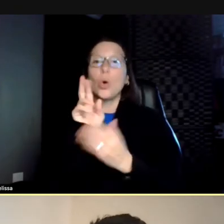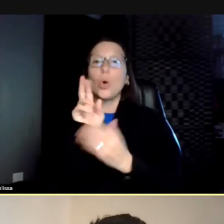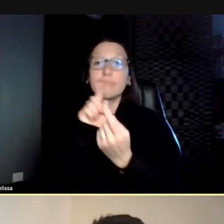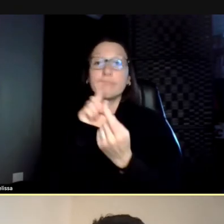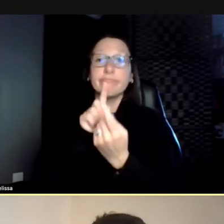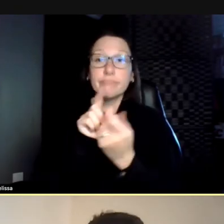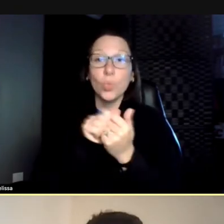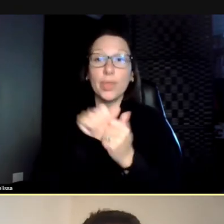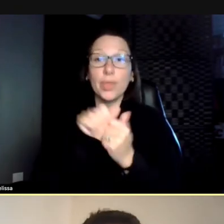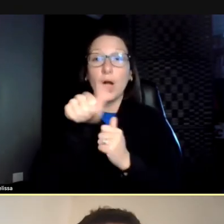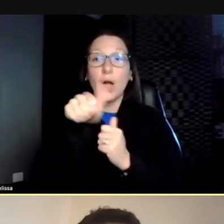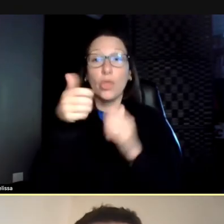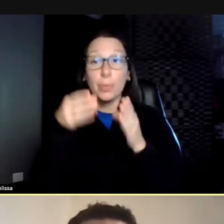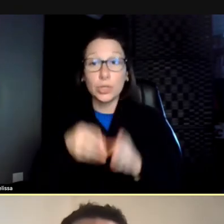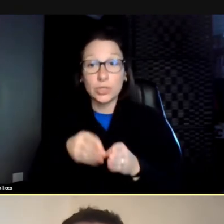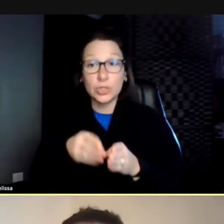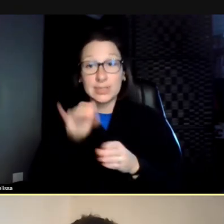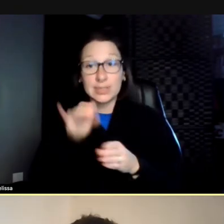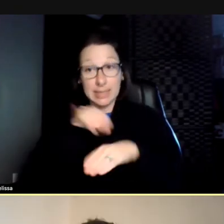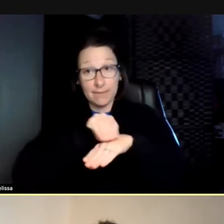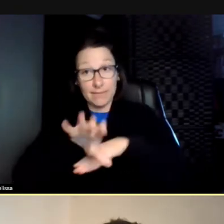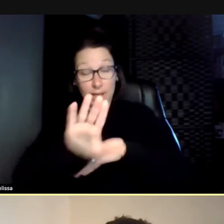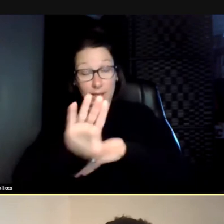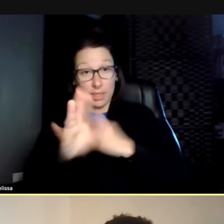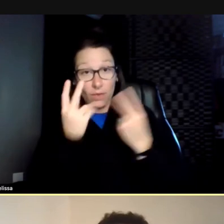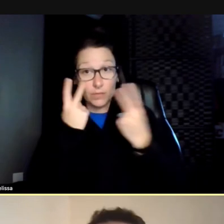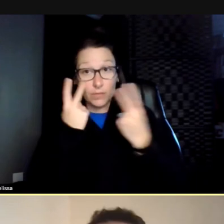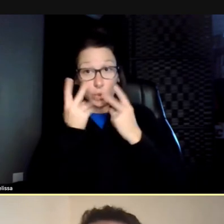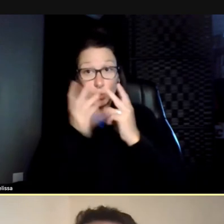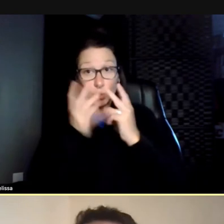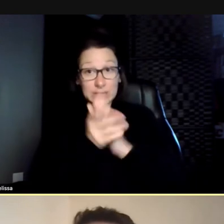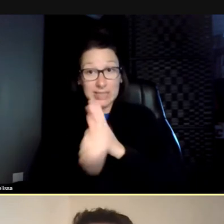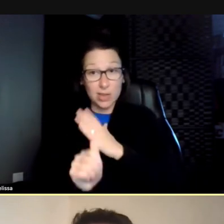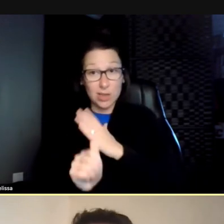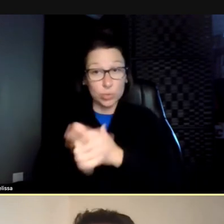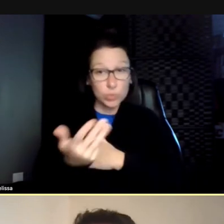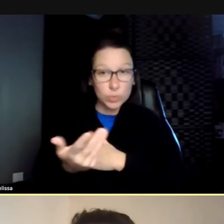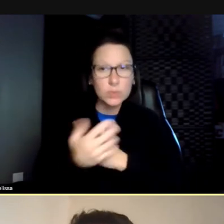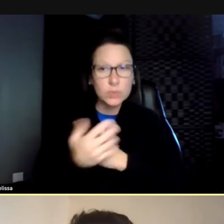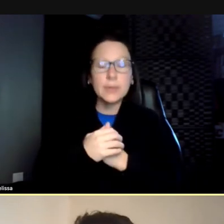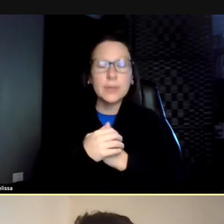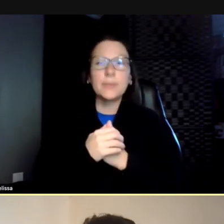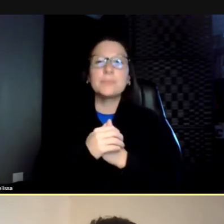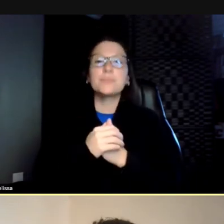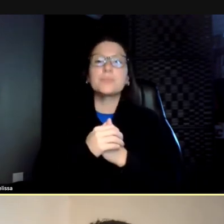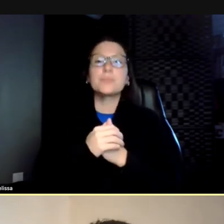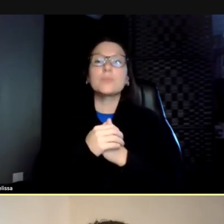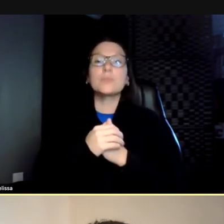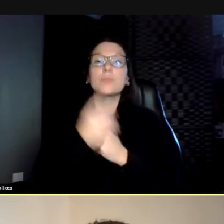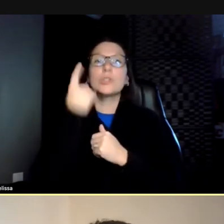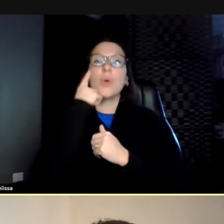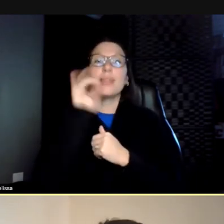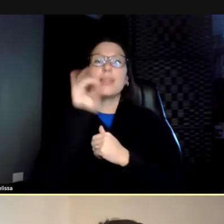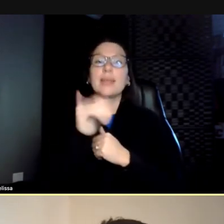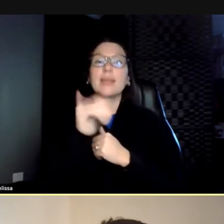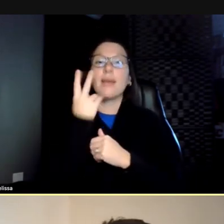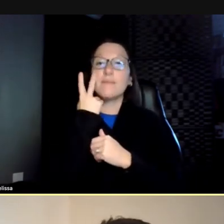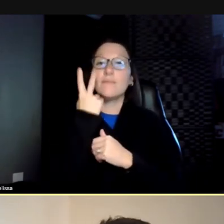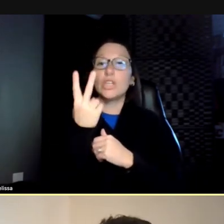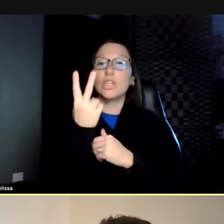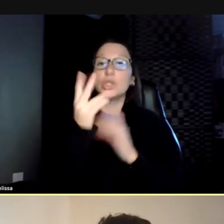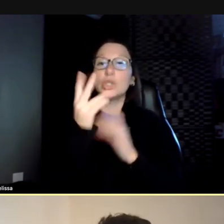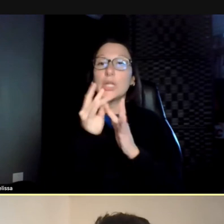person. Does that affect their visual skills? So in that way, I do think visually guided reach